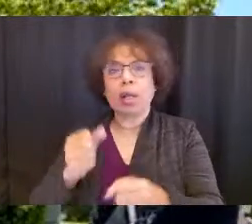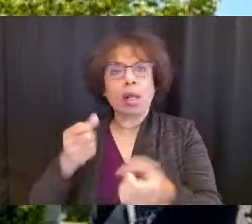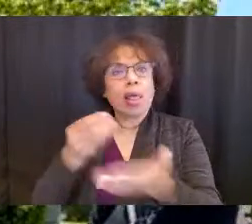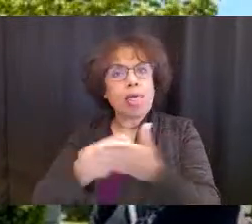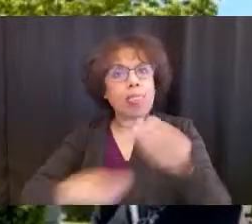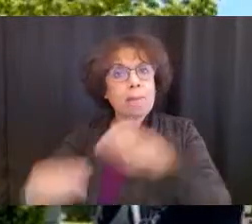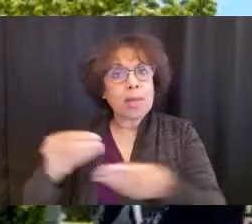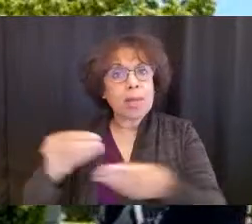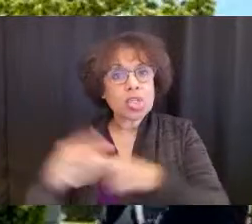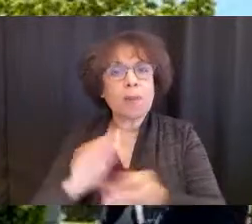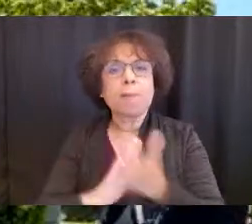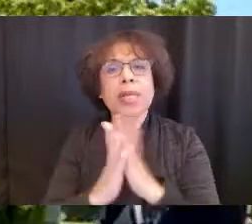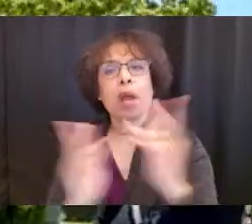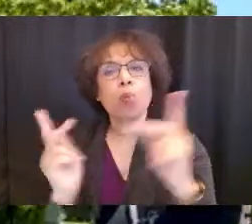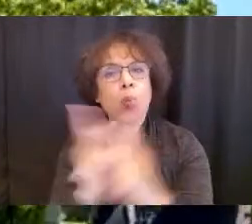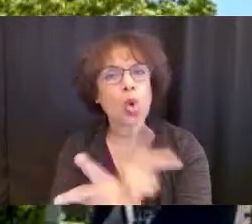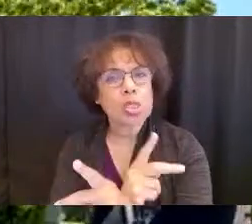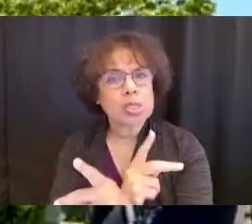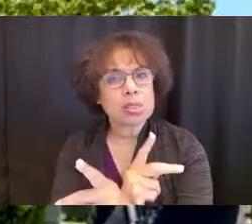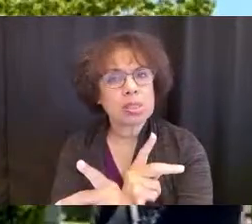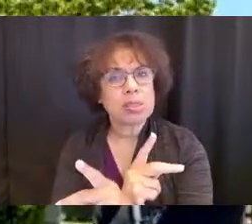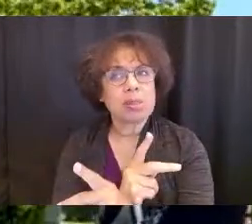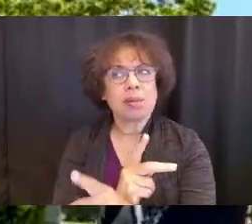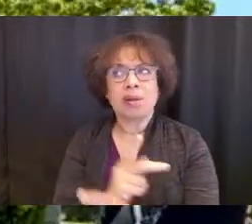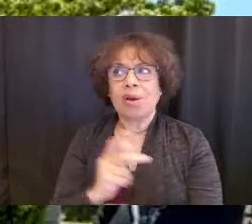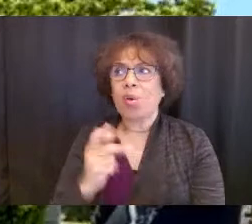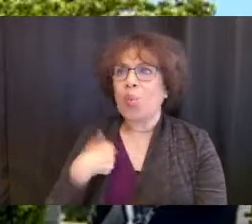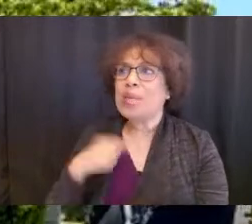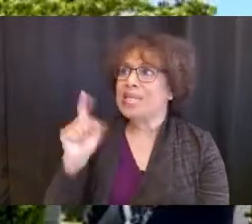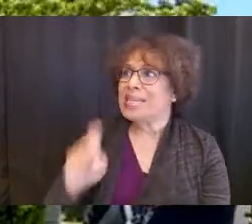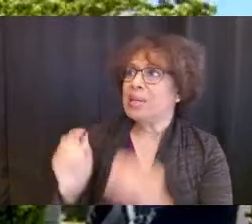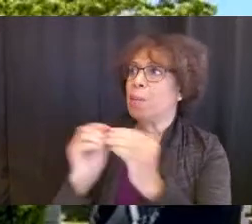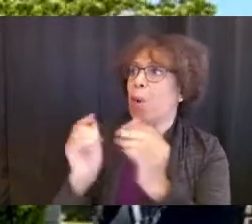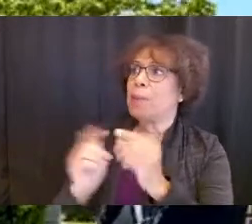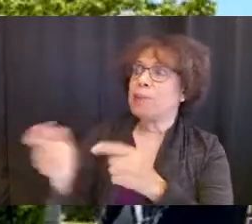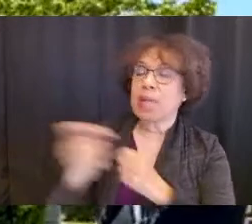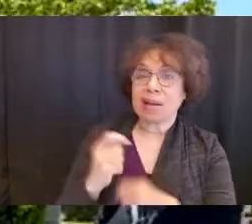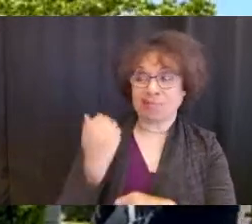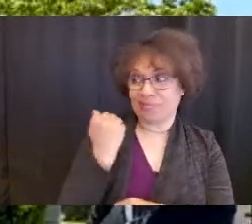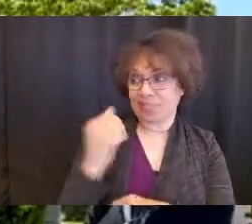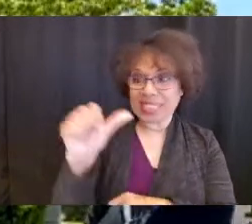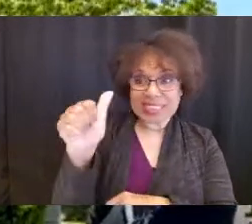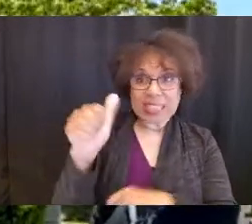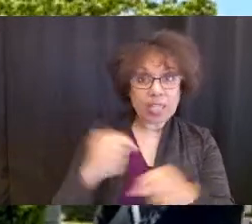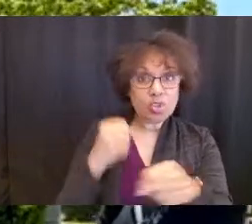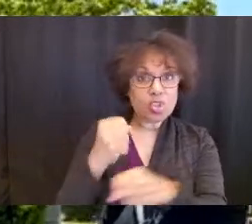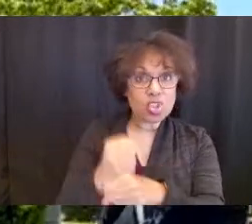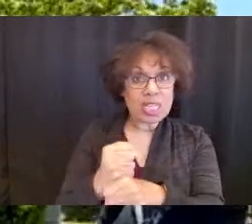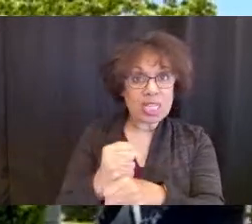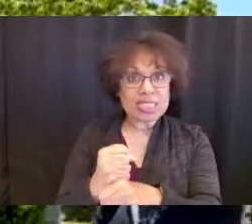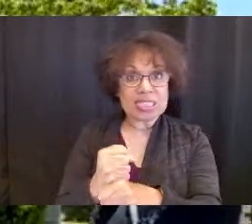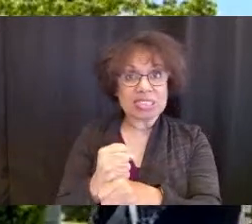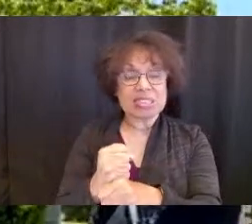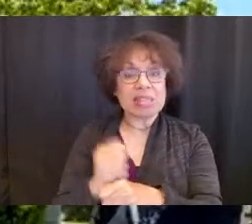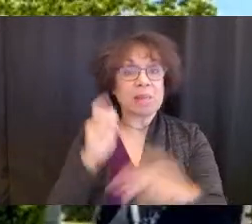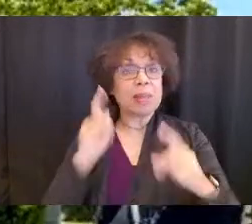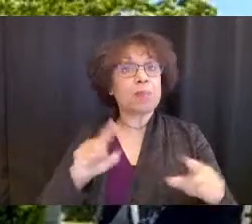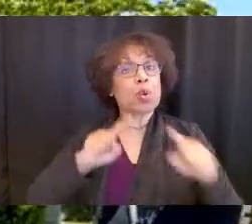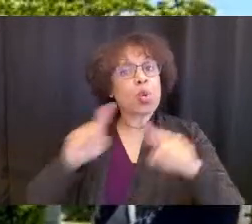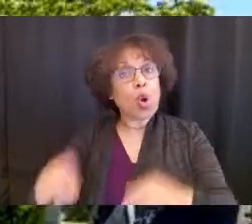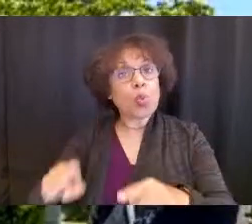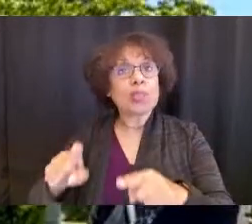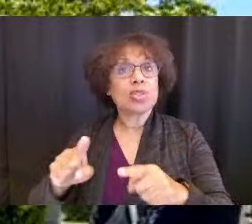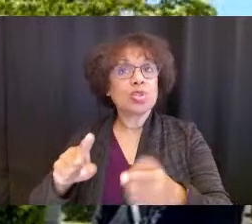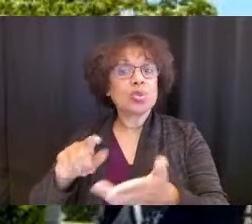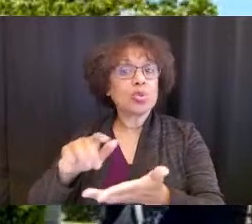to get even worse. We're not even getting people in the profession. In the last 10 years, the amount of teachers going through teacher